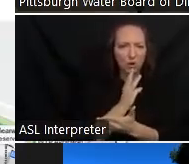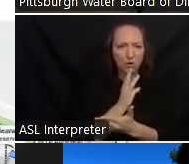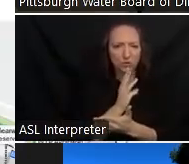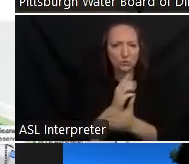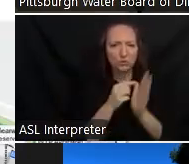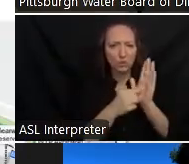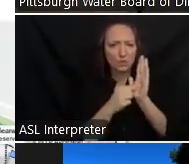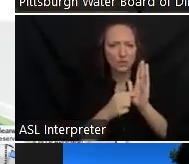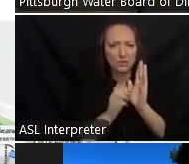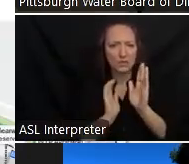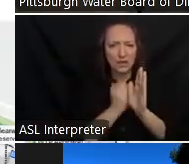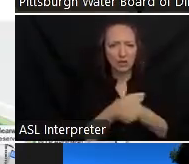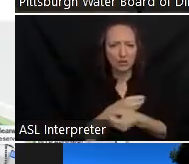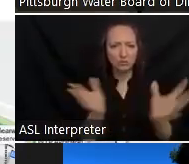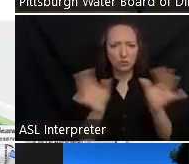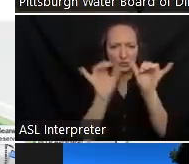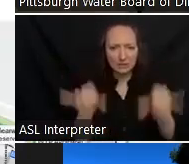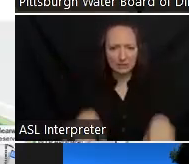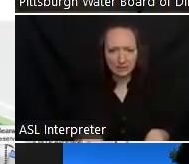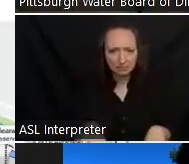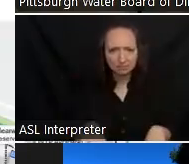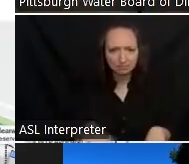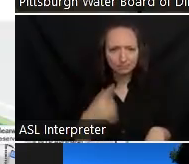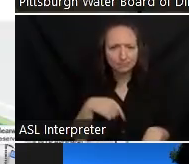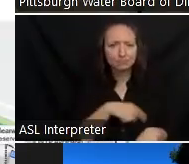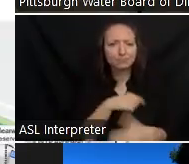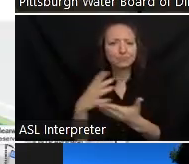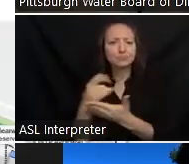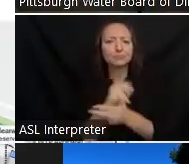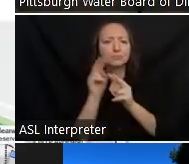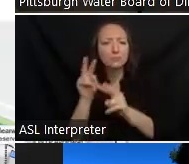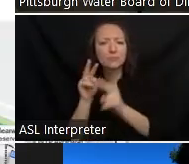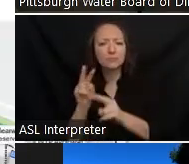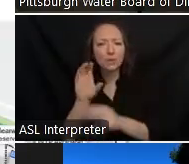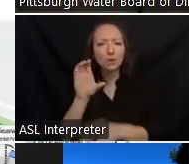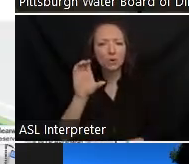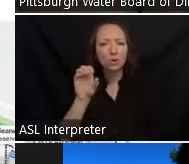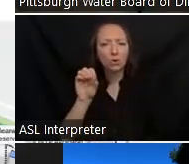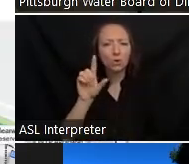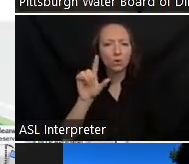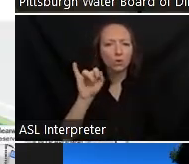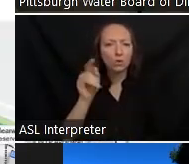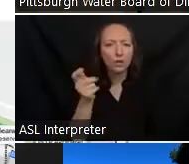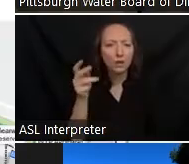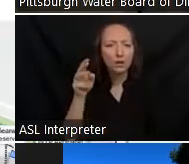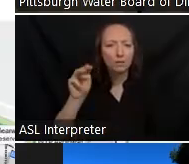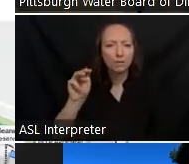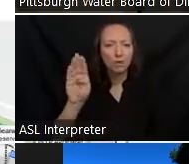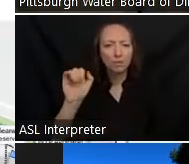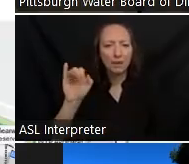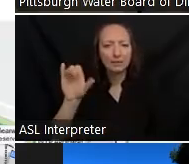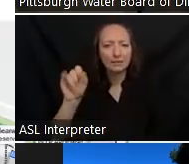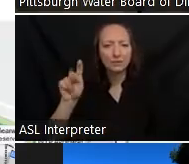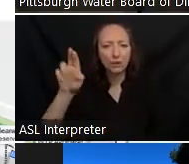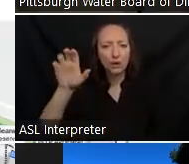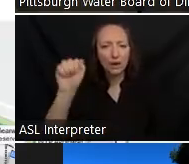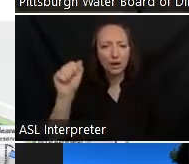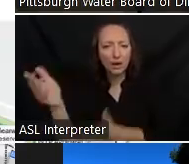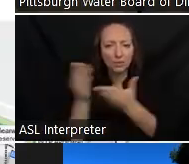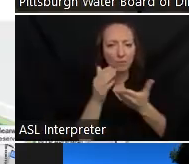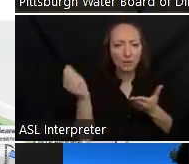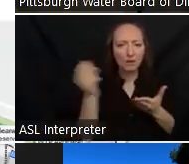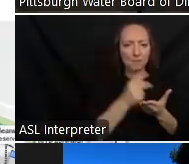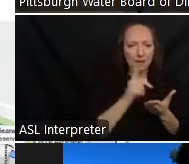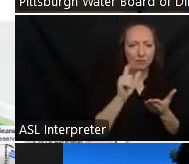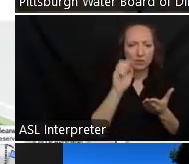our disinfectant, pH, temperature, as well as orthophosphate, which is used for our corrosion control program. In